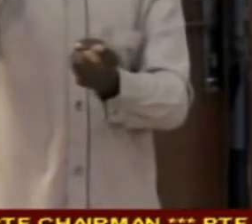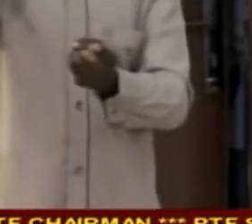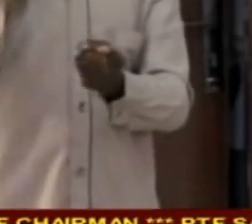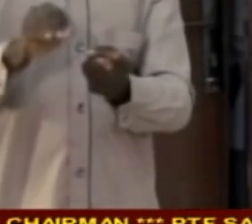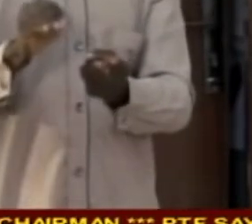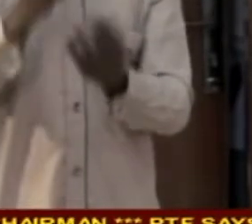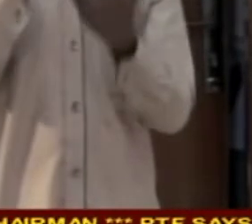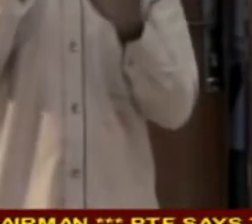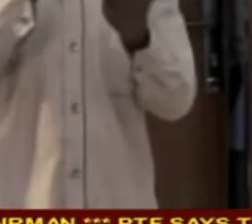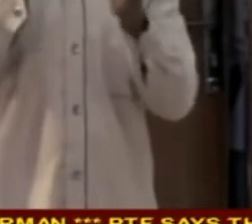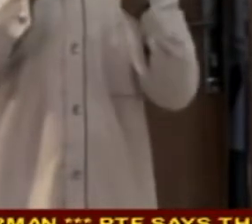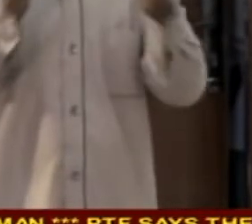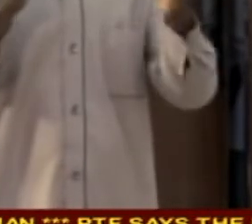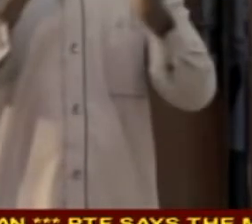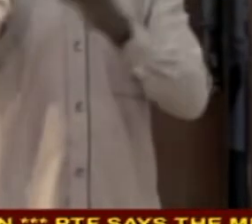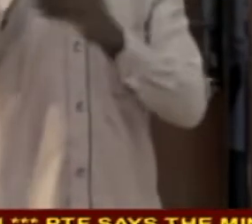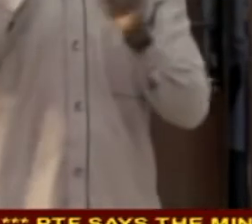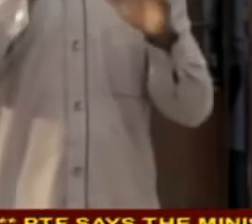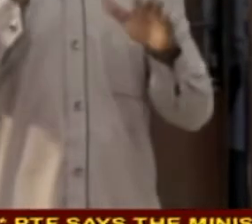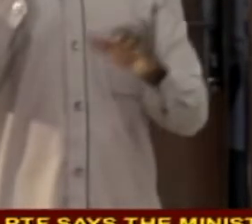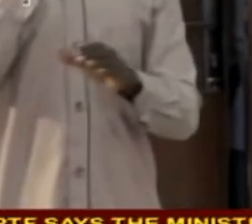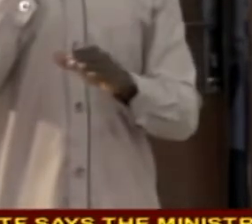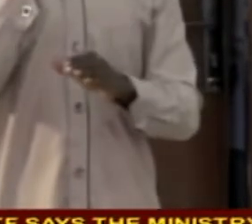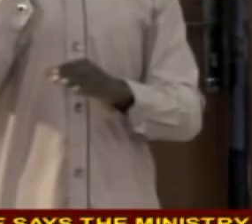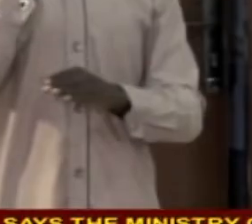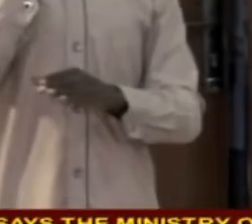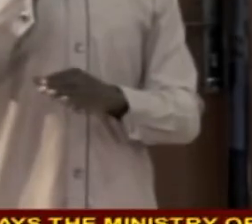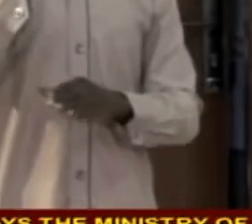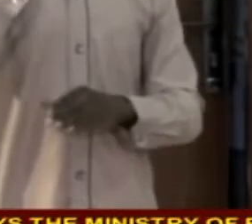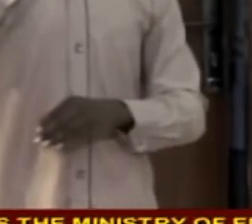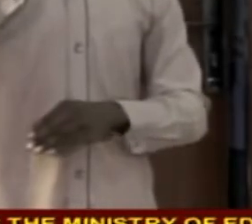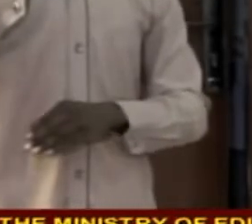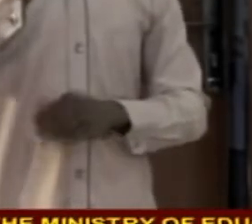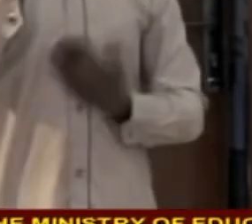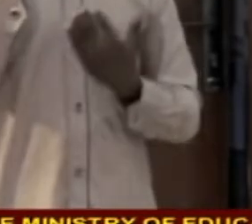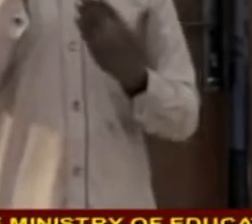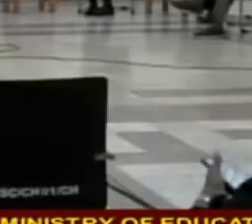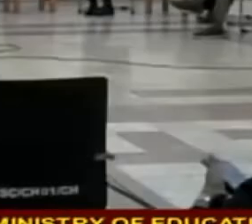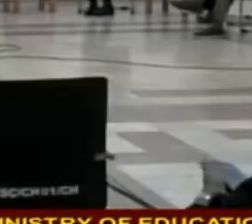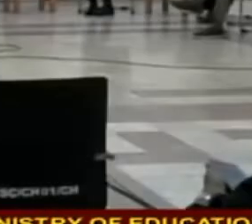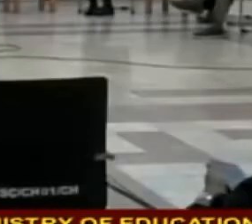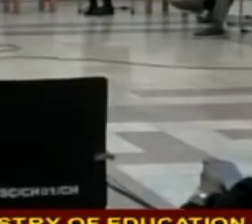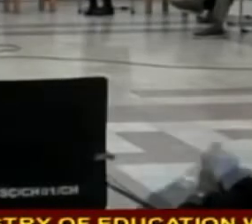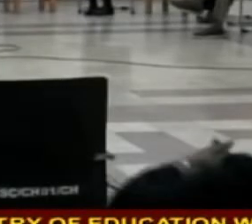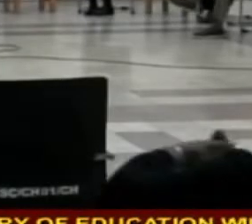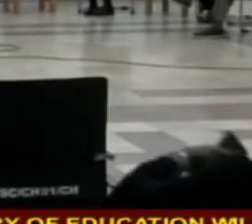I thank you very much. God bless Nigeria. We see you tomorrow, by the grace of God.